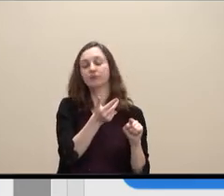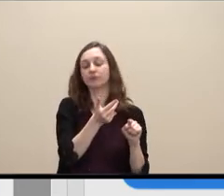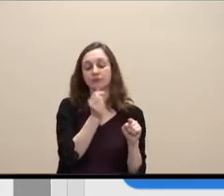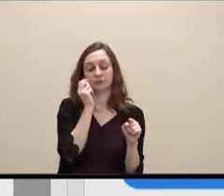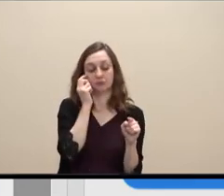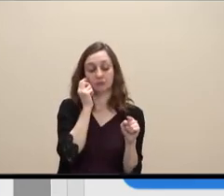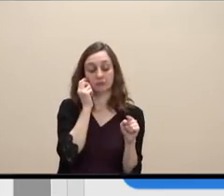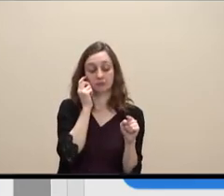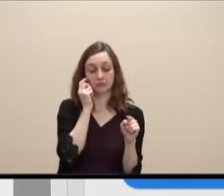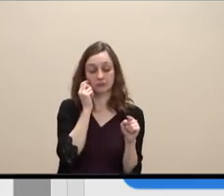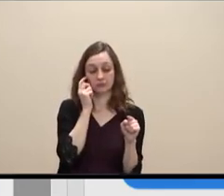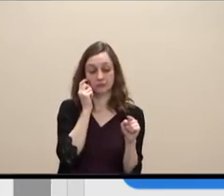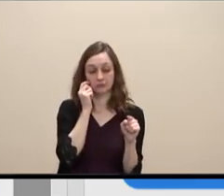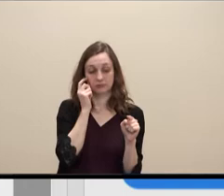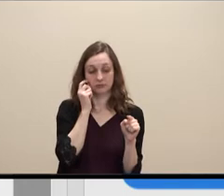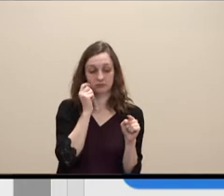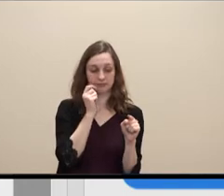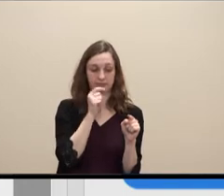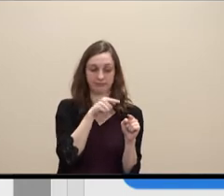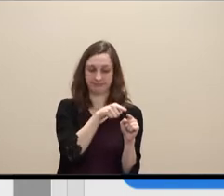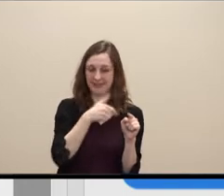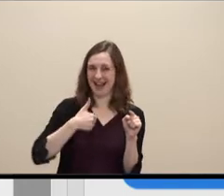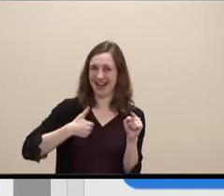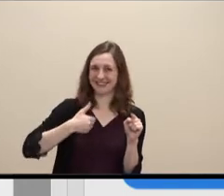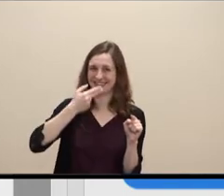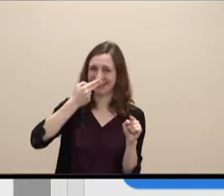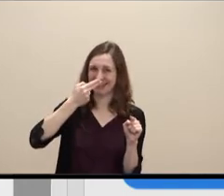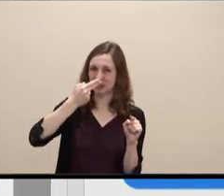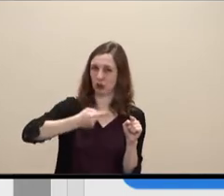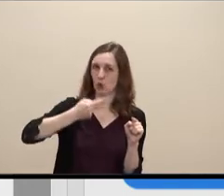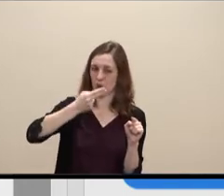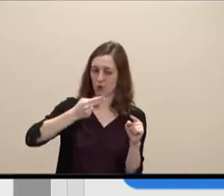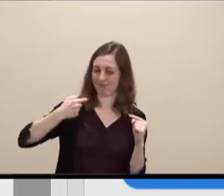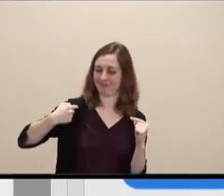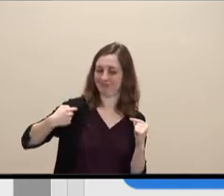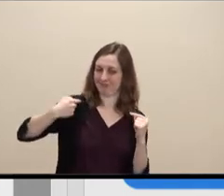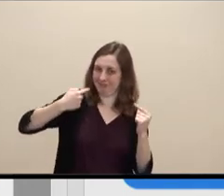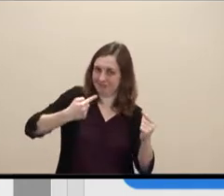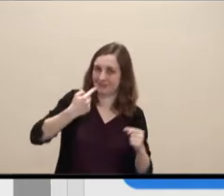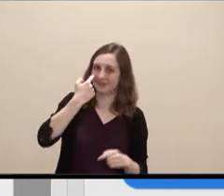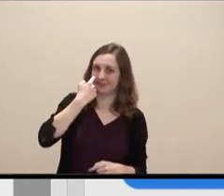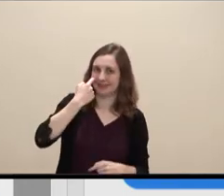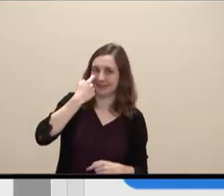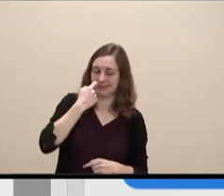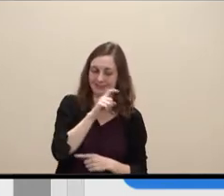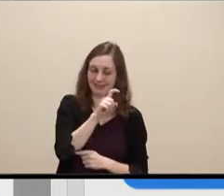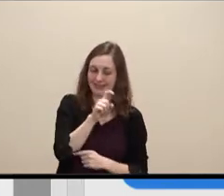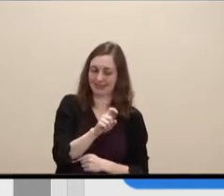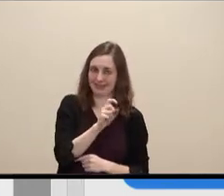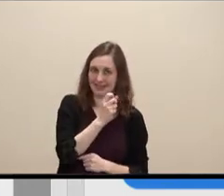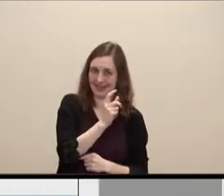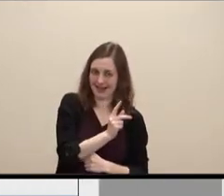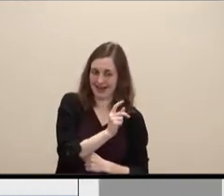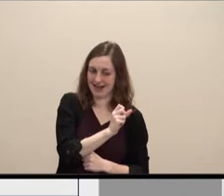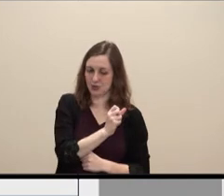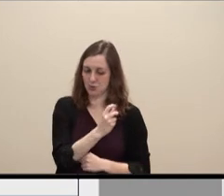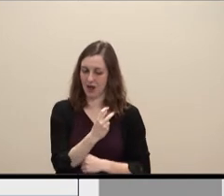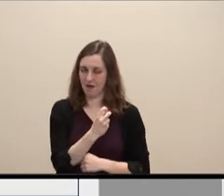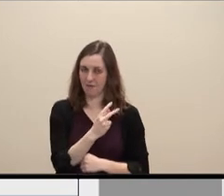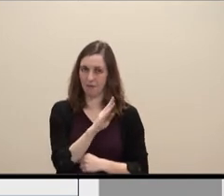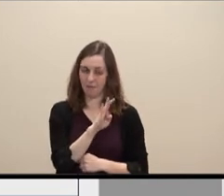that page is just an historical look at recent Texas K-12 bond elections. This dates